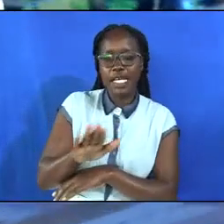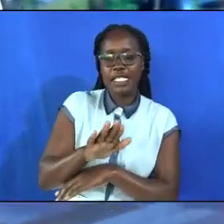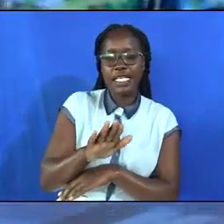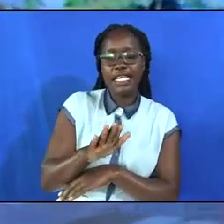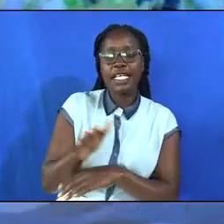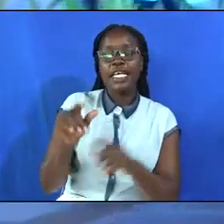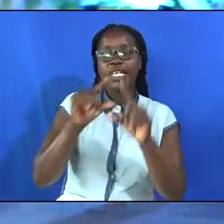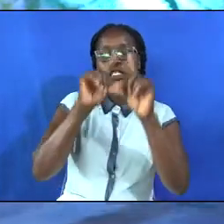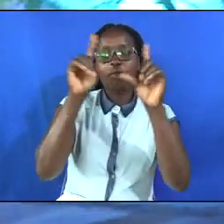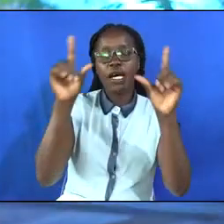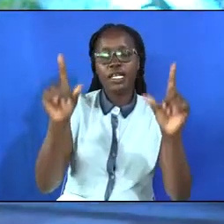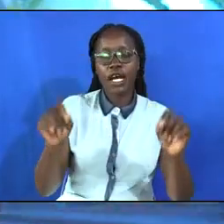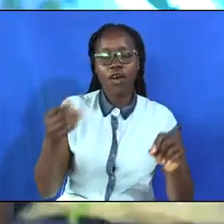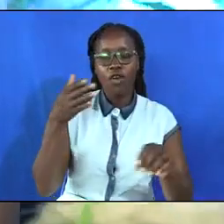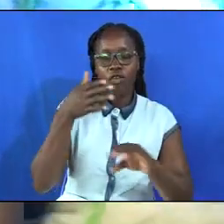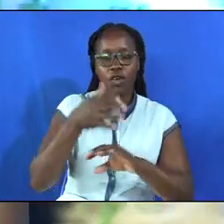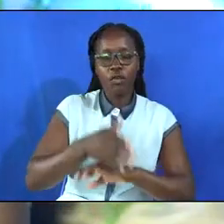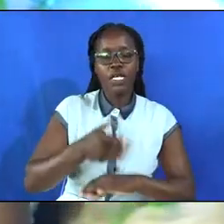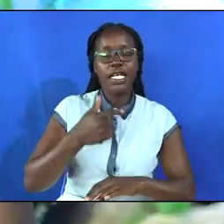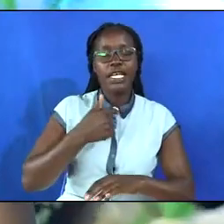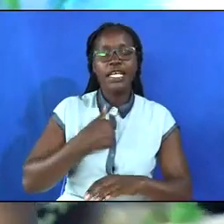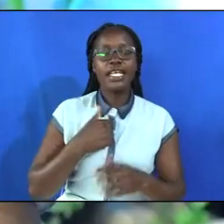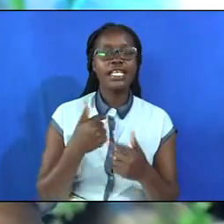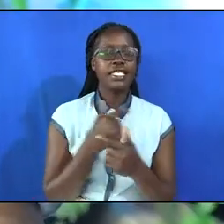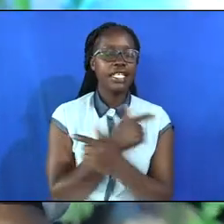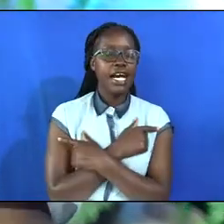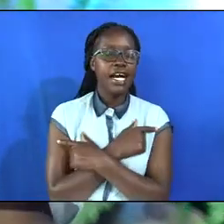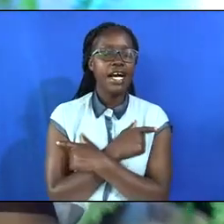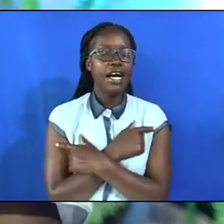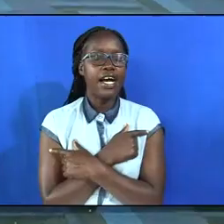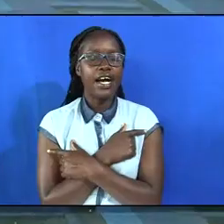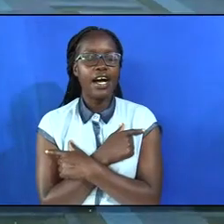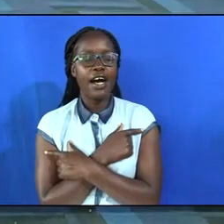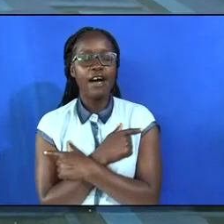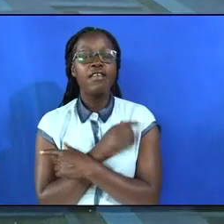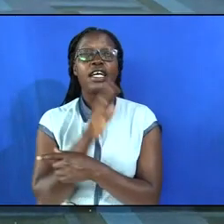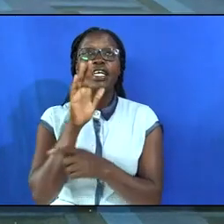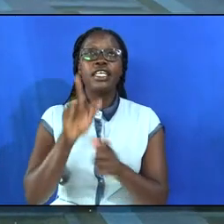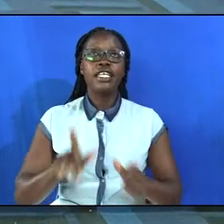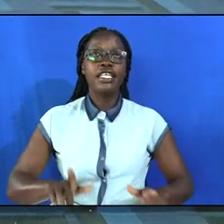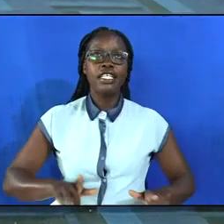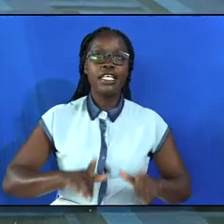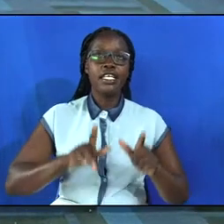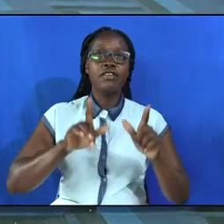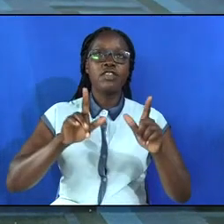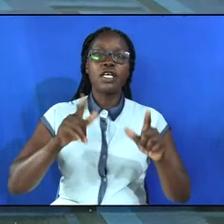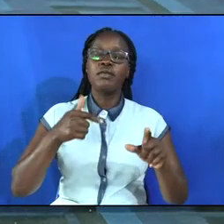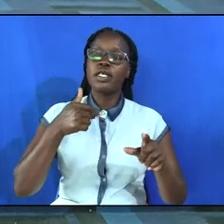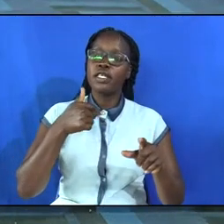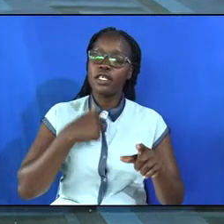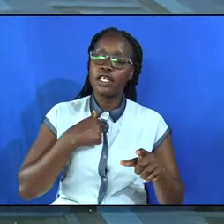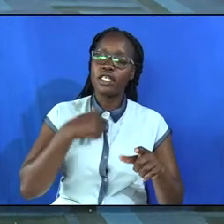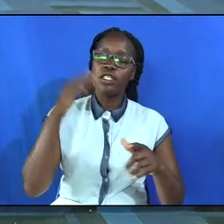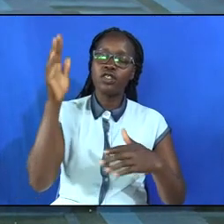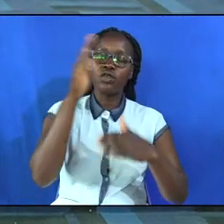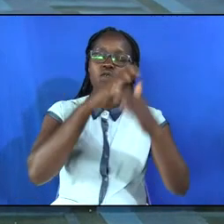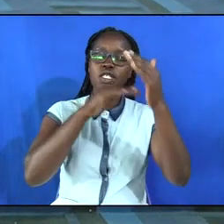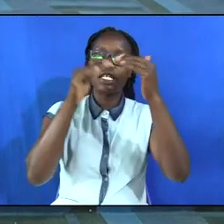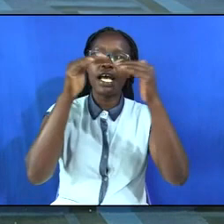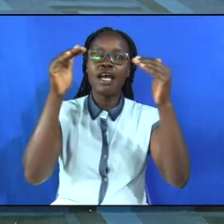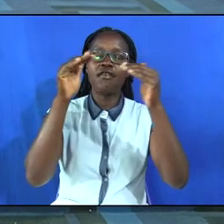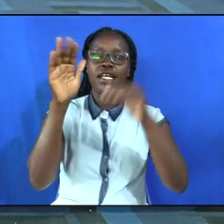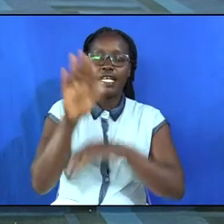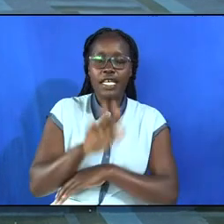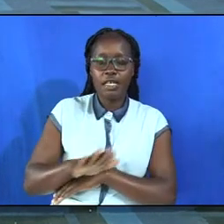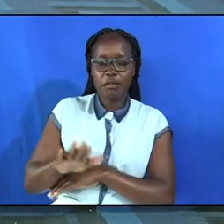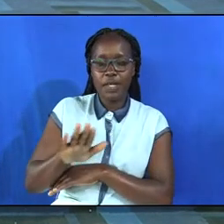Heavenly places, His banner over me is love. He lifted me up